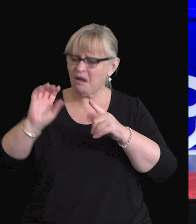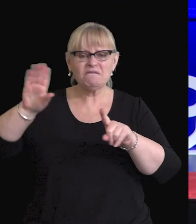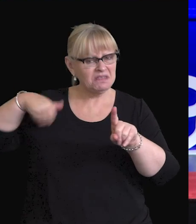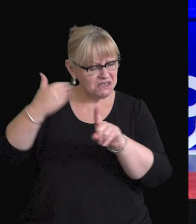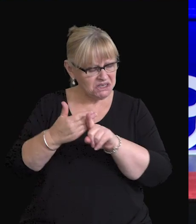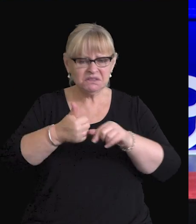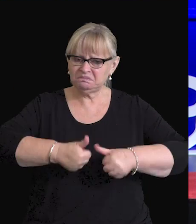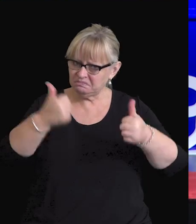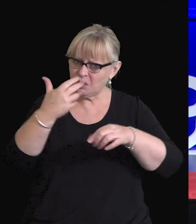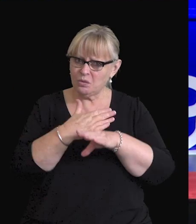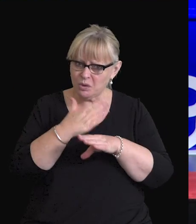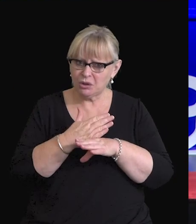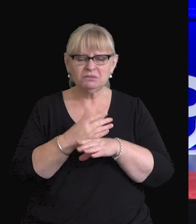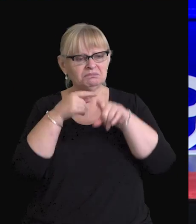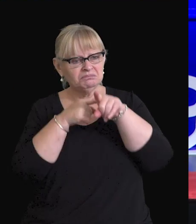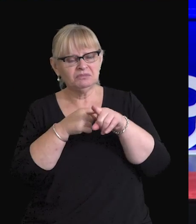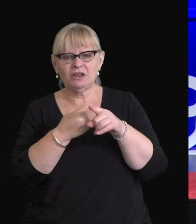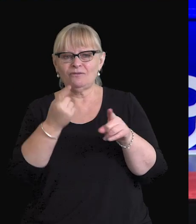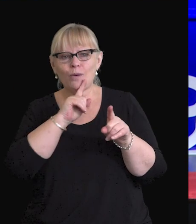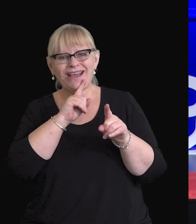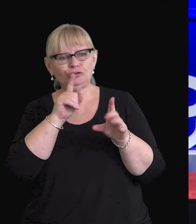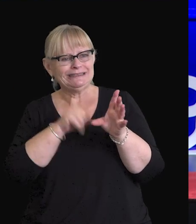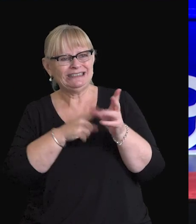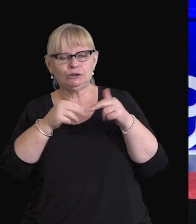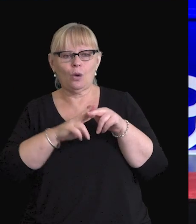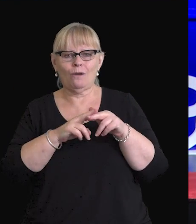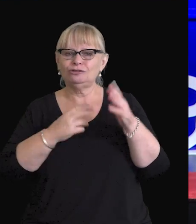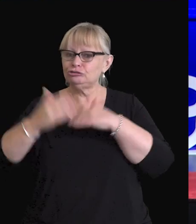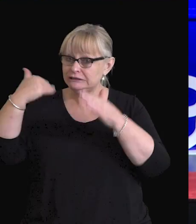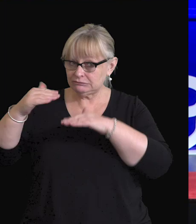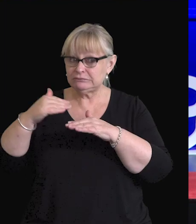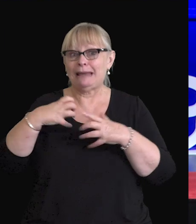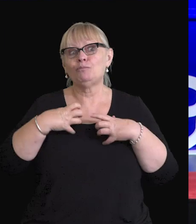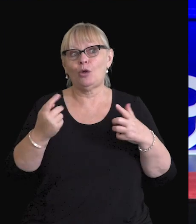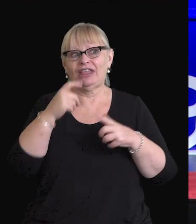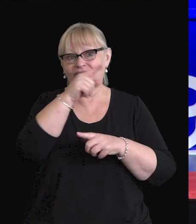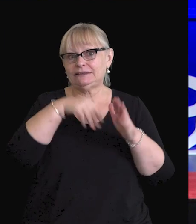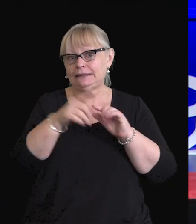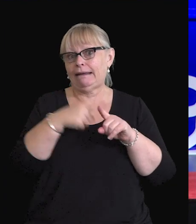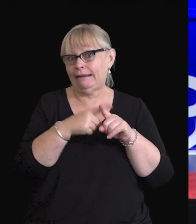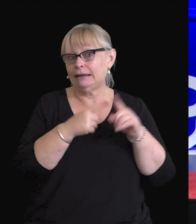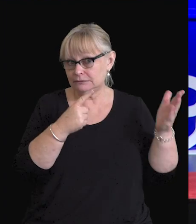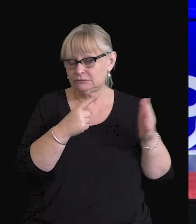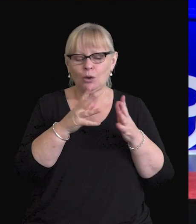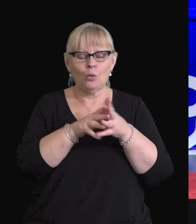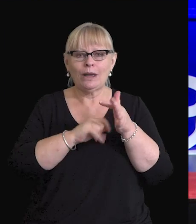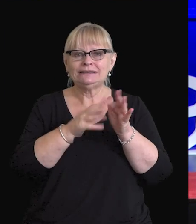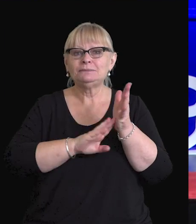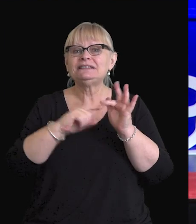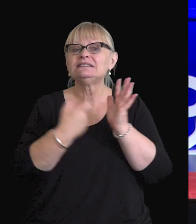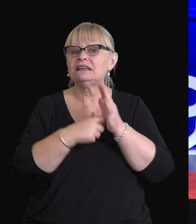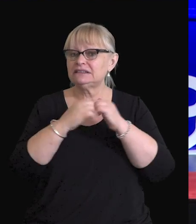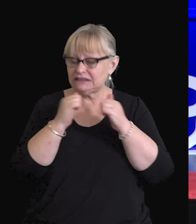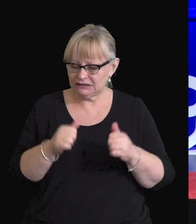well, a system of government based on hundreds of years of tradition, Westminster indeed. We vote, we